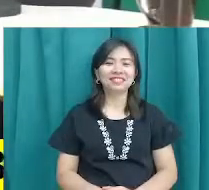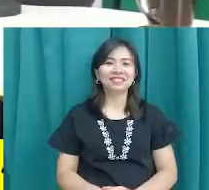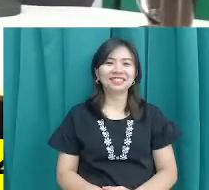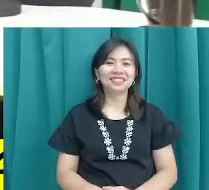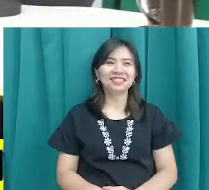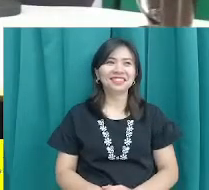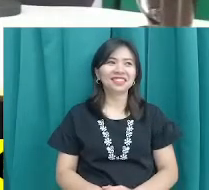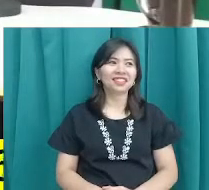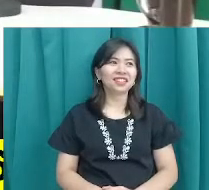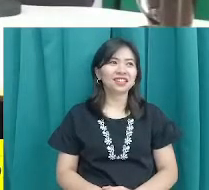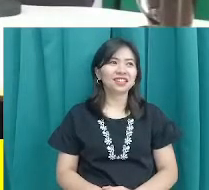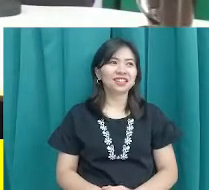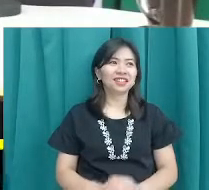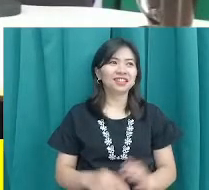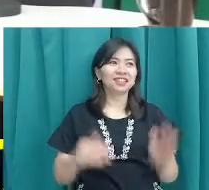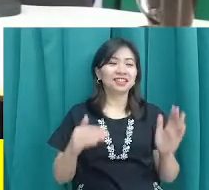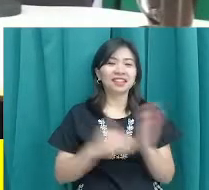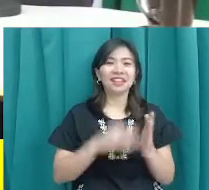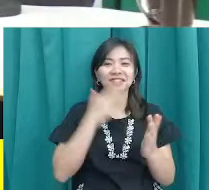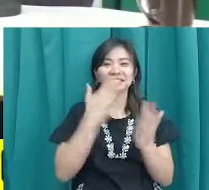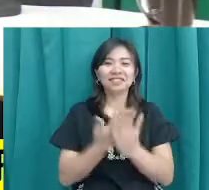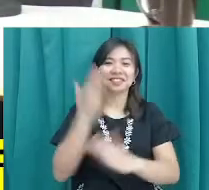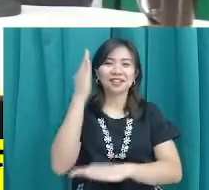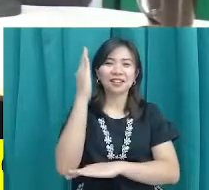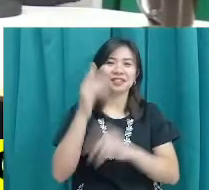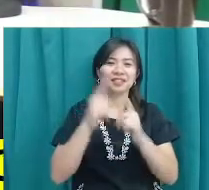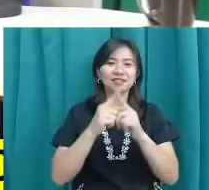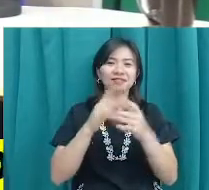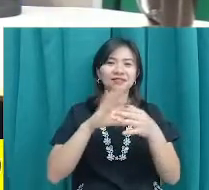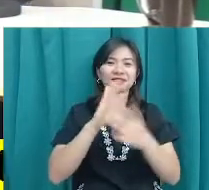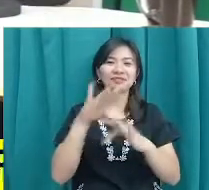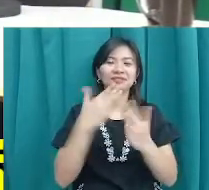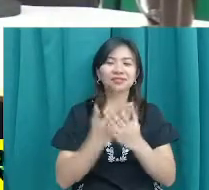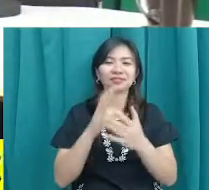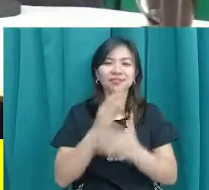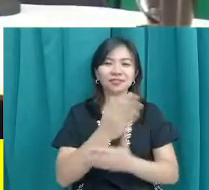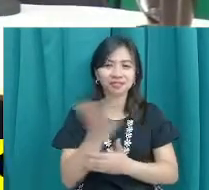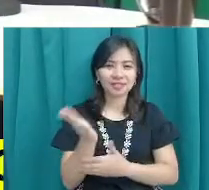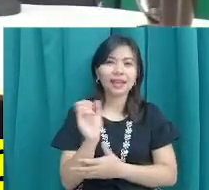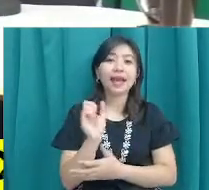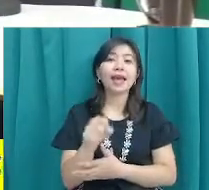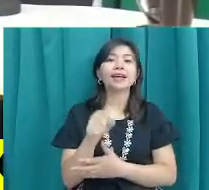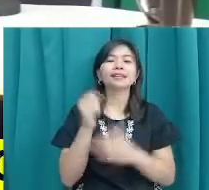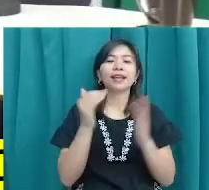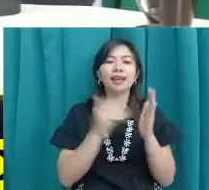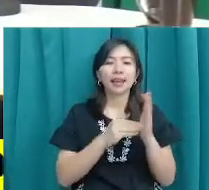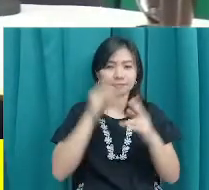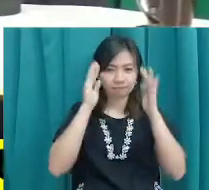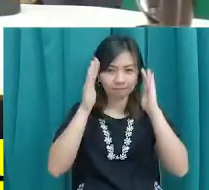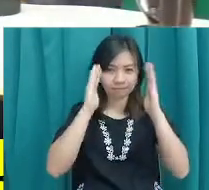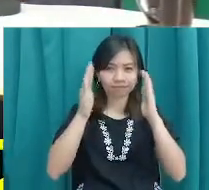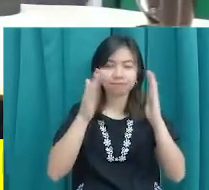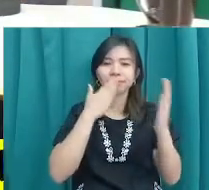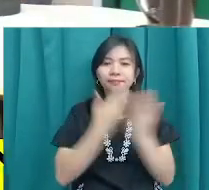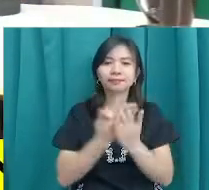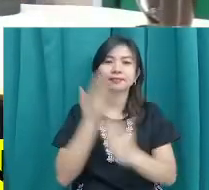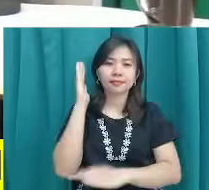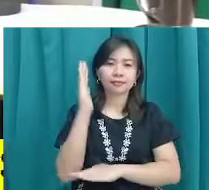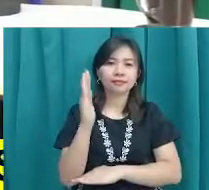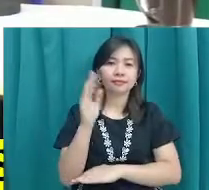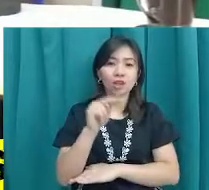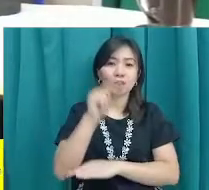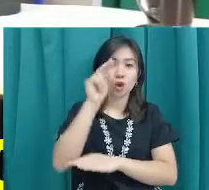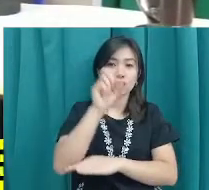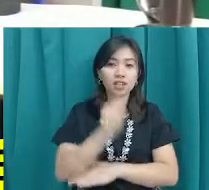All right, magandang tanghali po muli sa bawat isa po sa atin. Magandang tanghali po, North, South, East, West